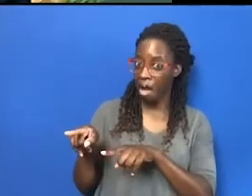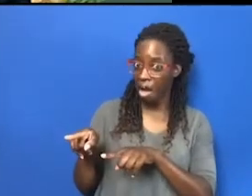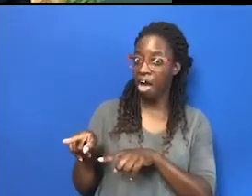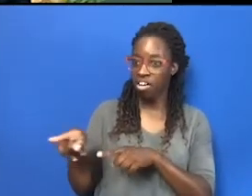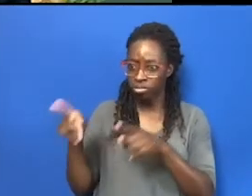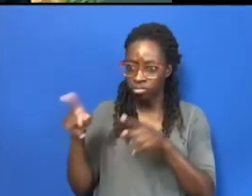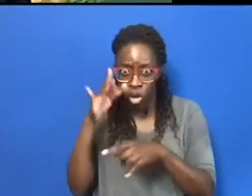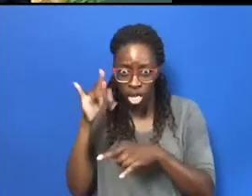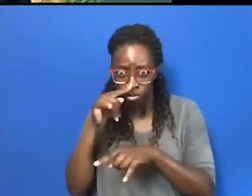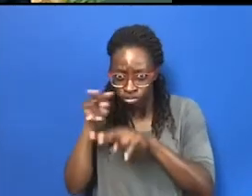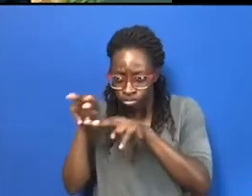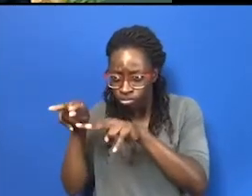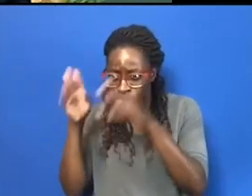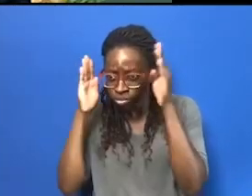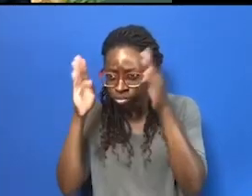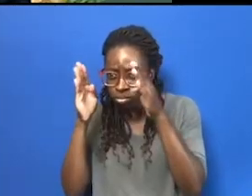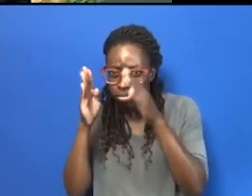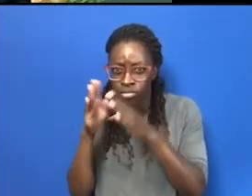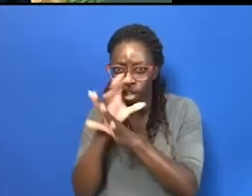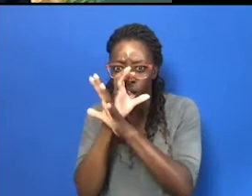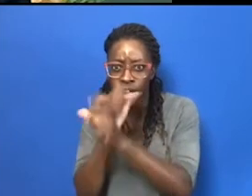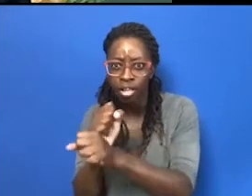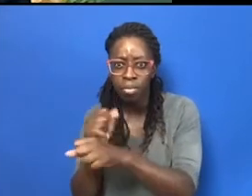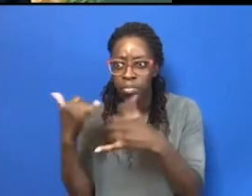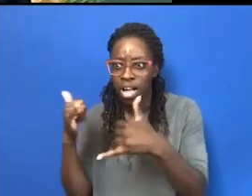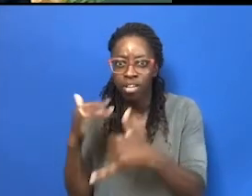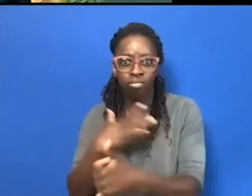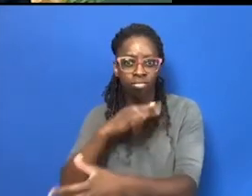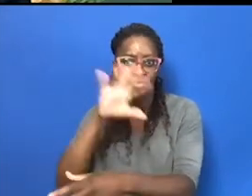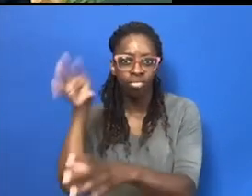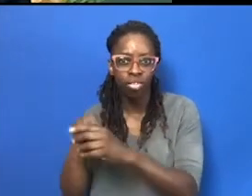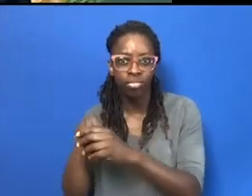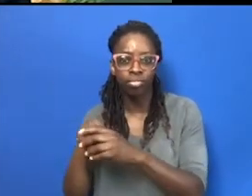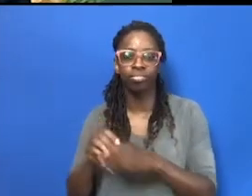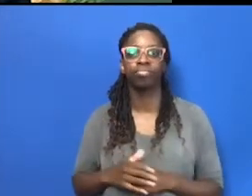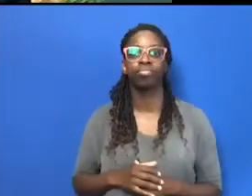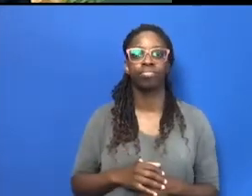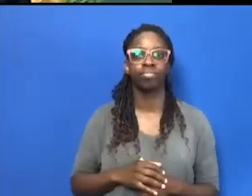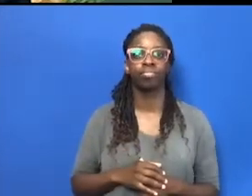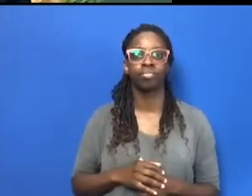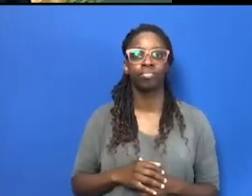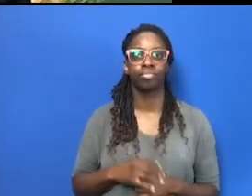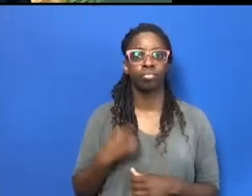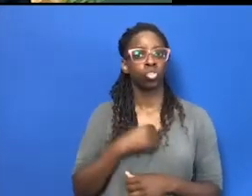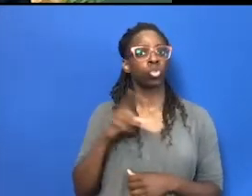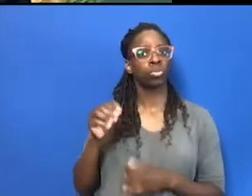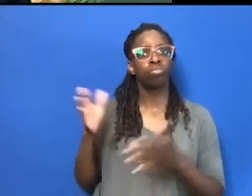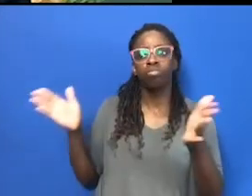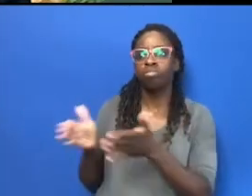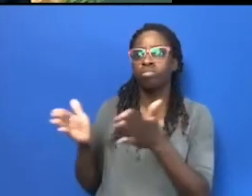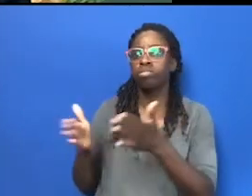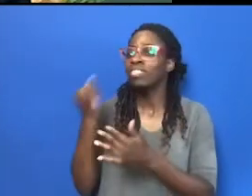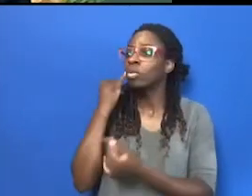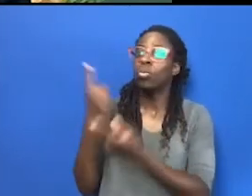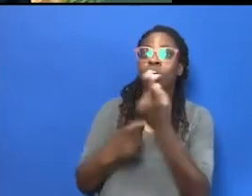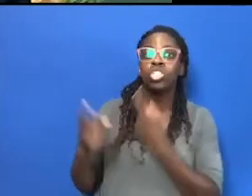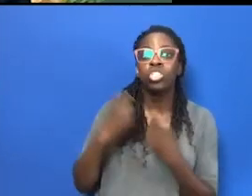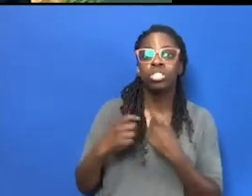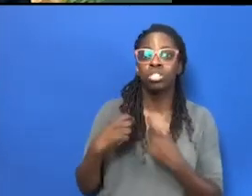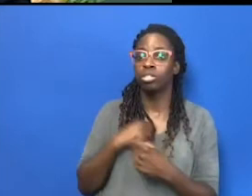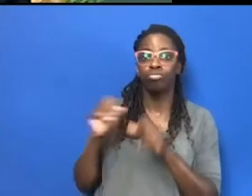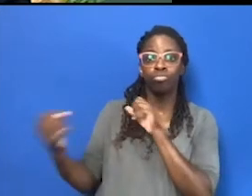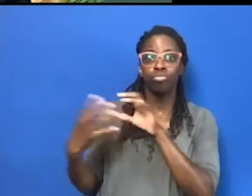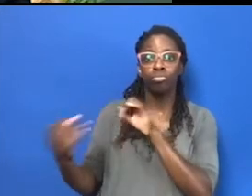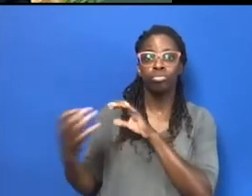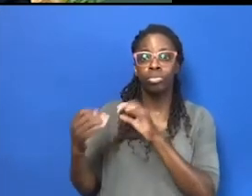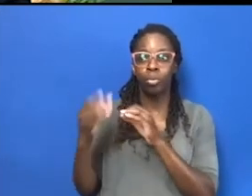in, what they're engaged in. And while they're doing those things, we need to encourage their questions and their activities, and really to build on